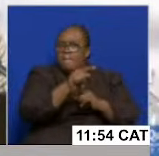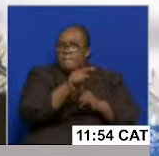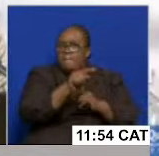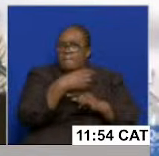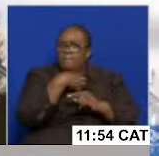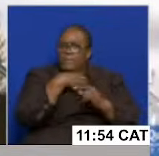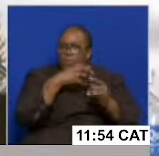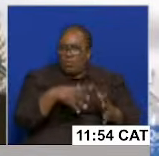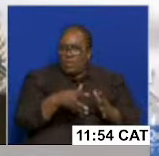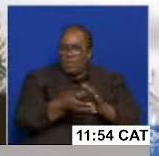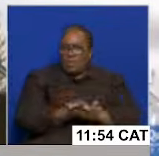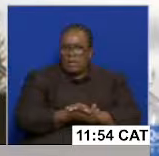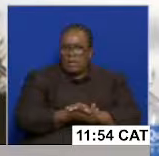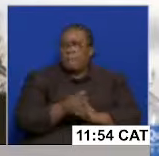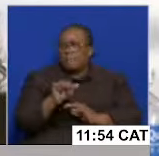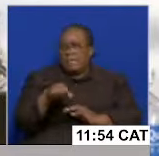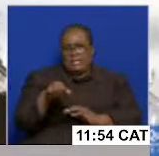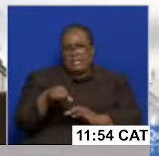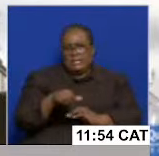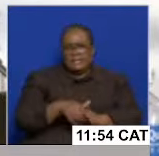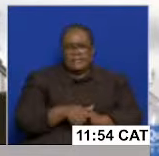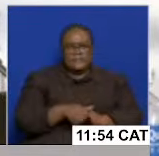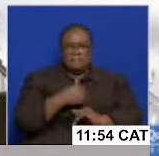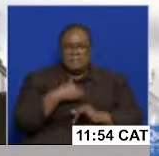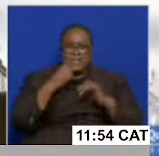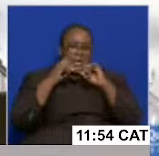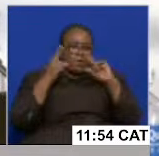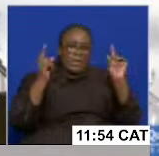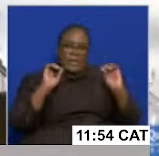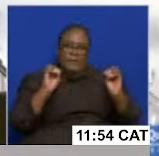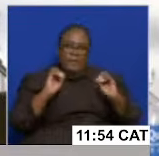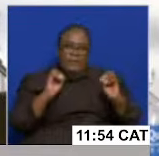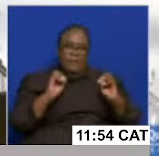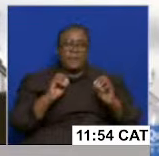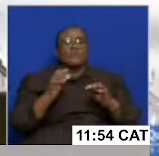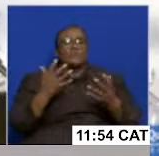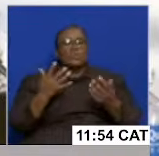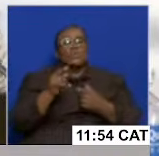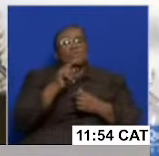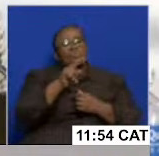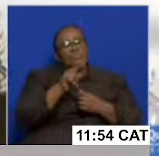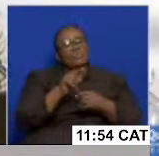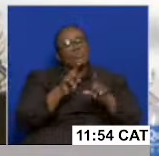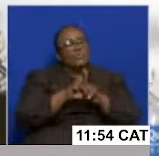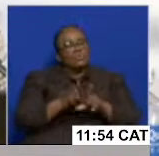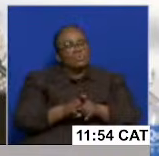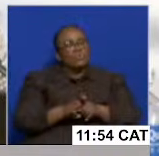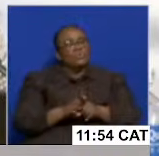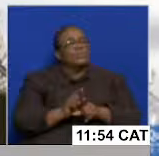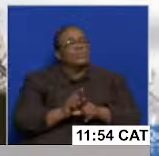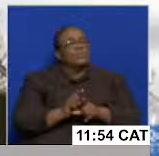Yes, I was not aware. You were not aware. And so then you were also, were you aware that,